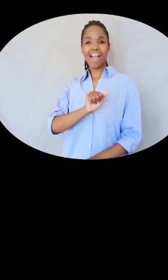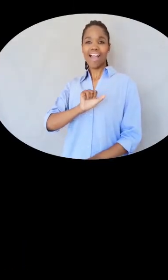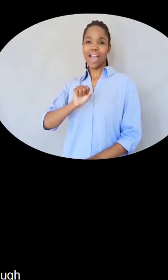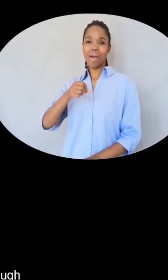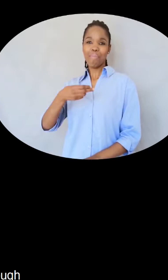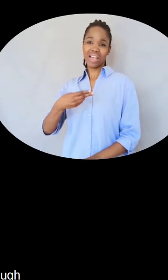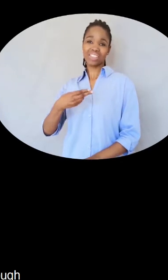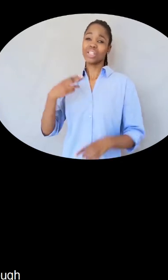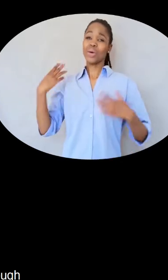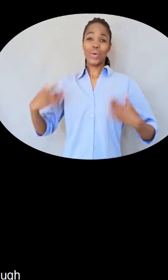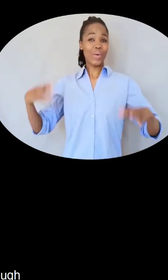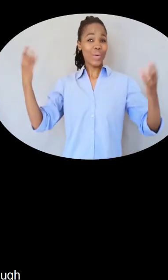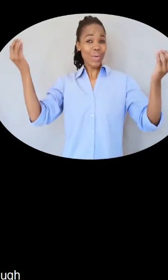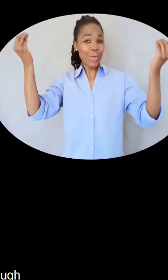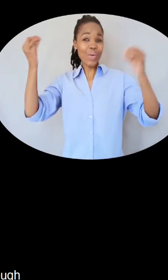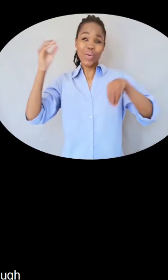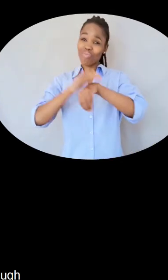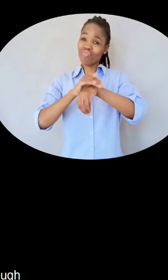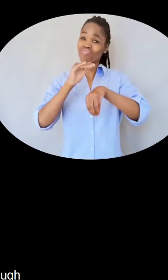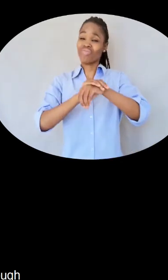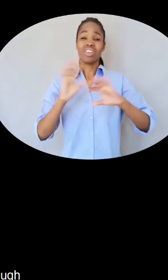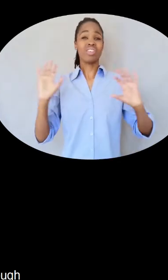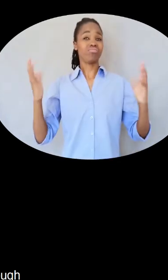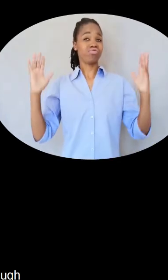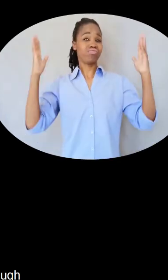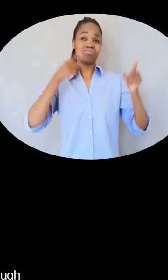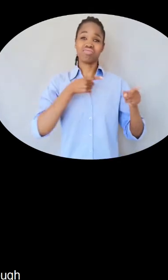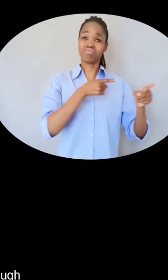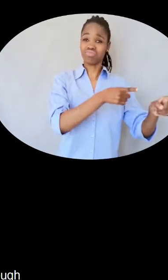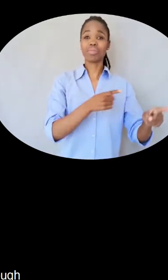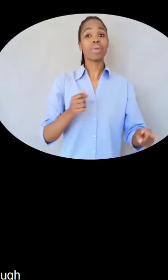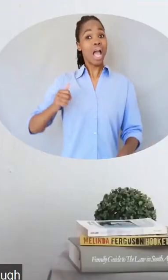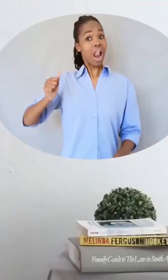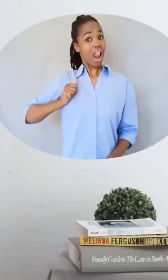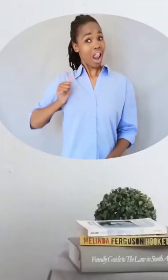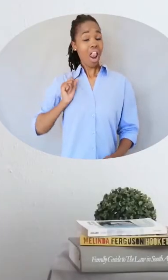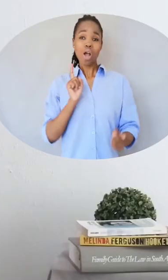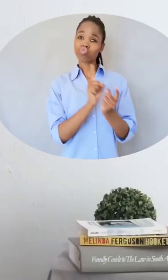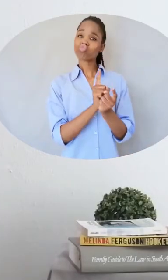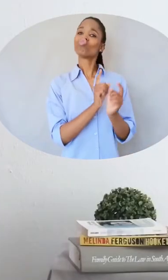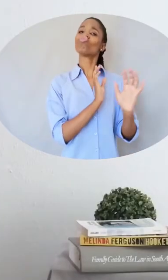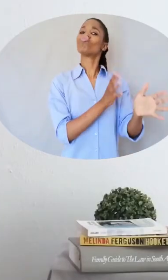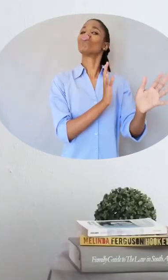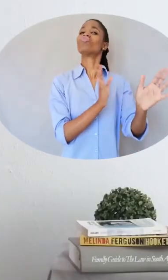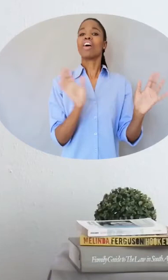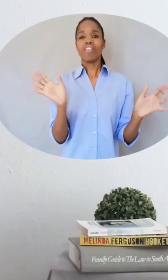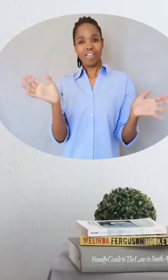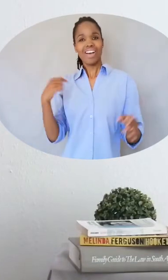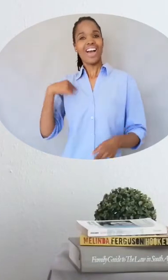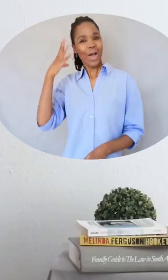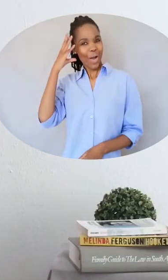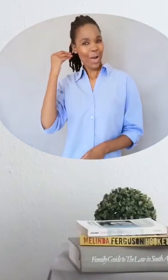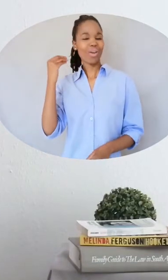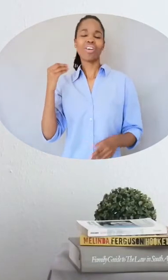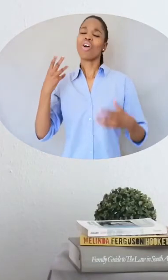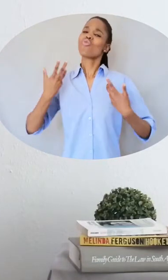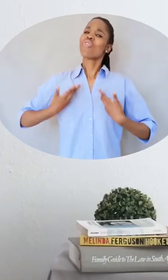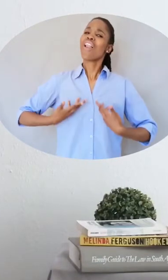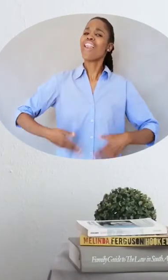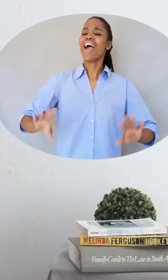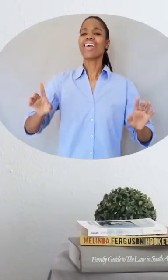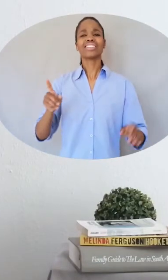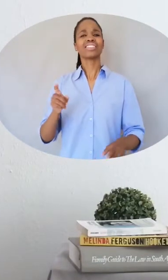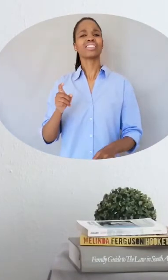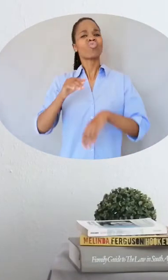and I have been fortunate enough to engage with him. He is one of the most chilled people that I